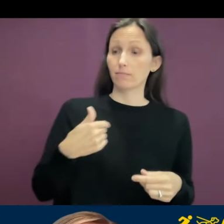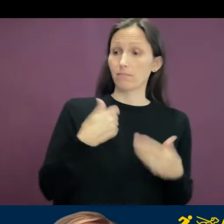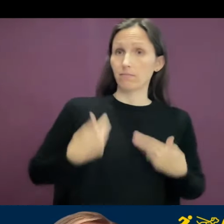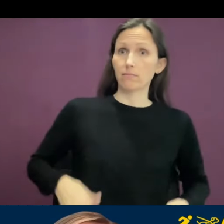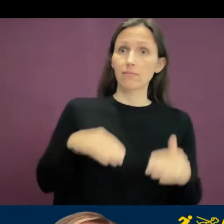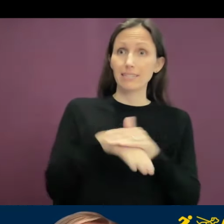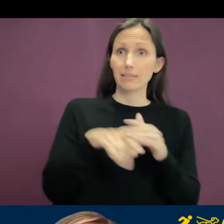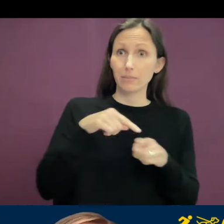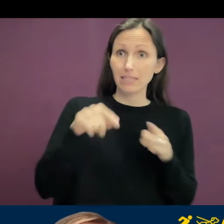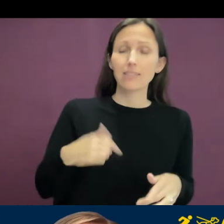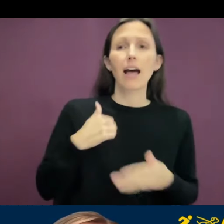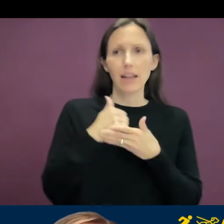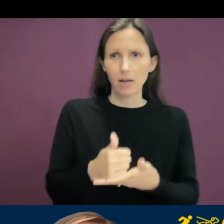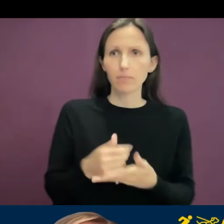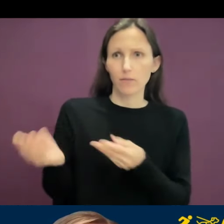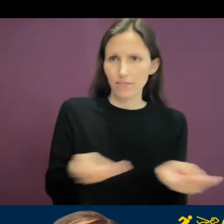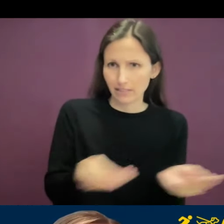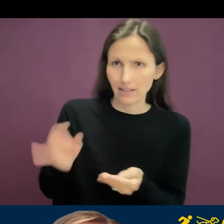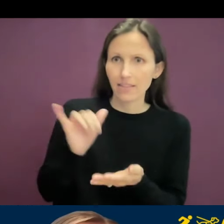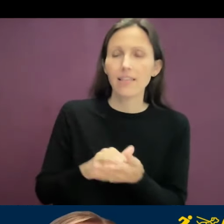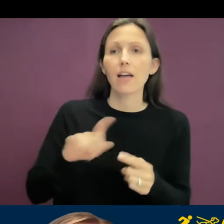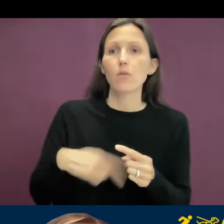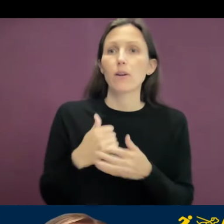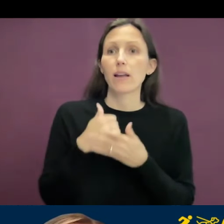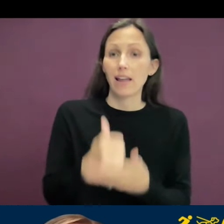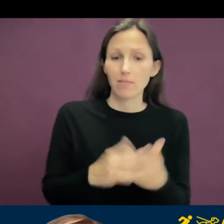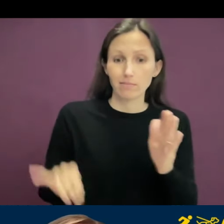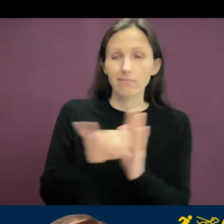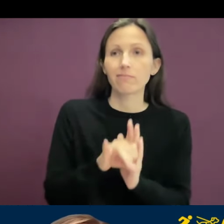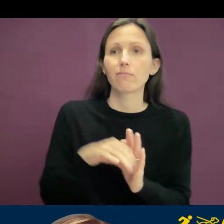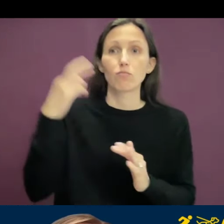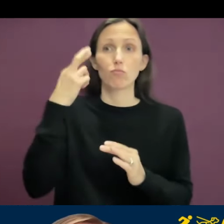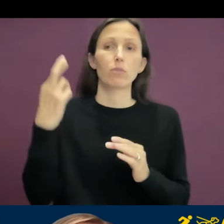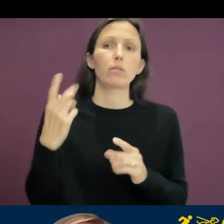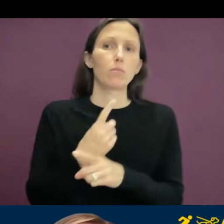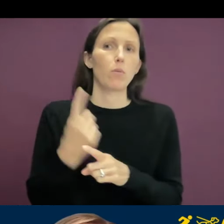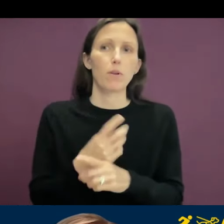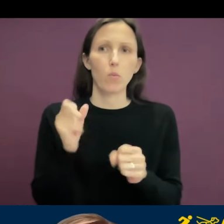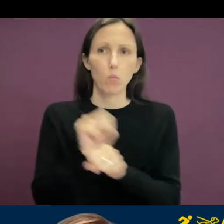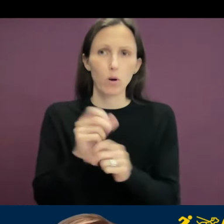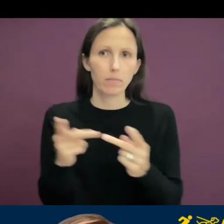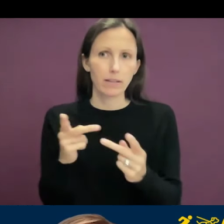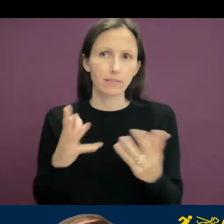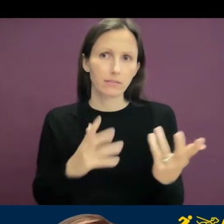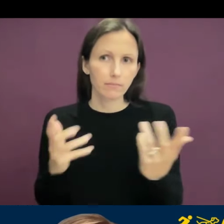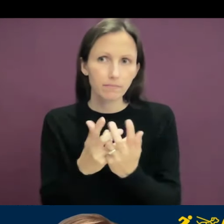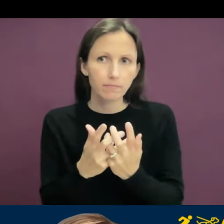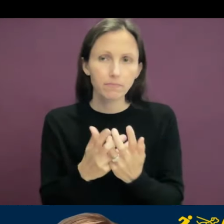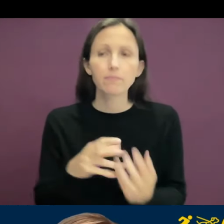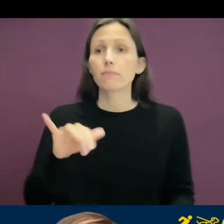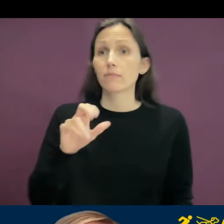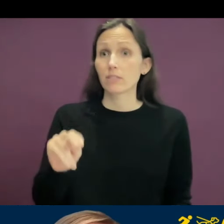facilitate that when identifying and implementing reasonable workplace accommodations. Jen also helps to provide